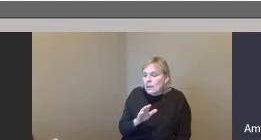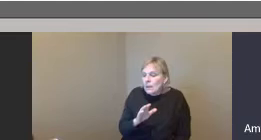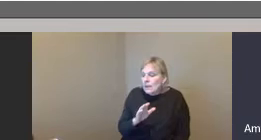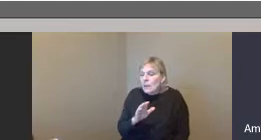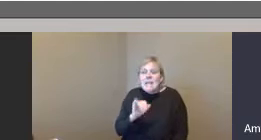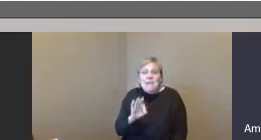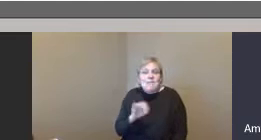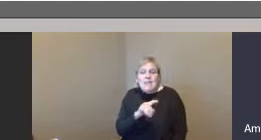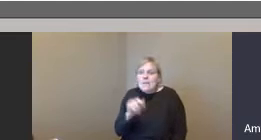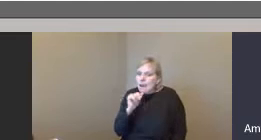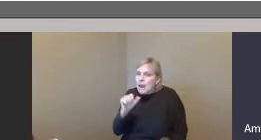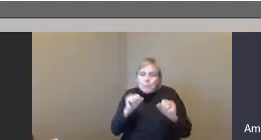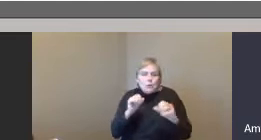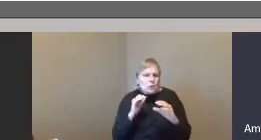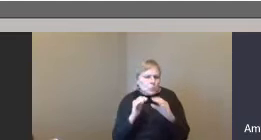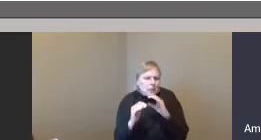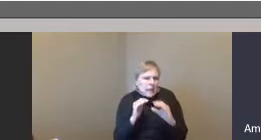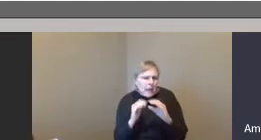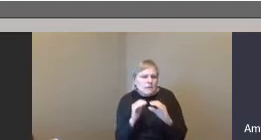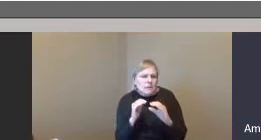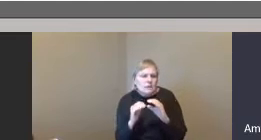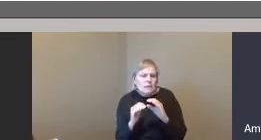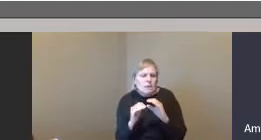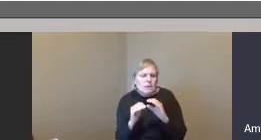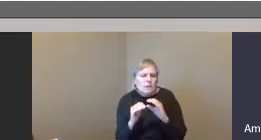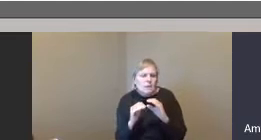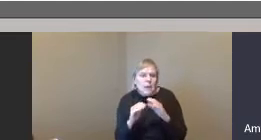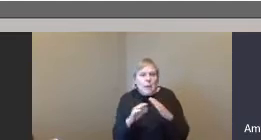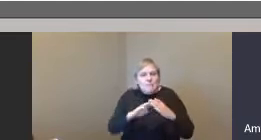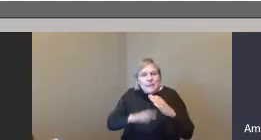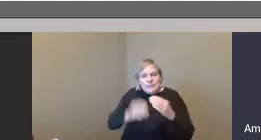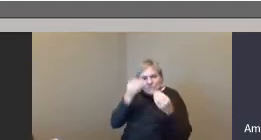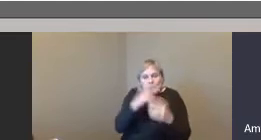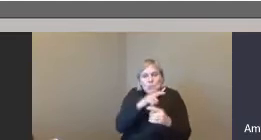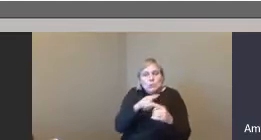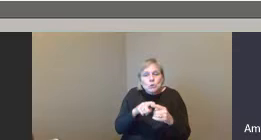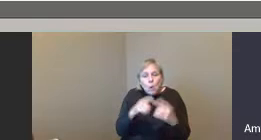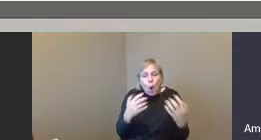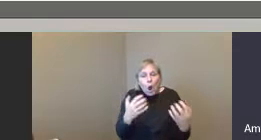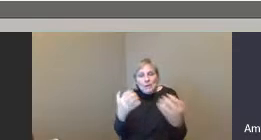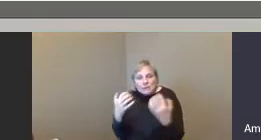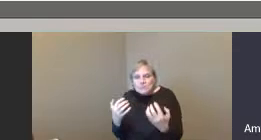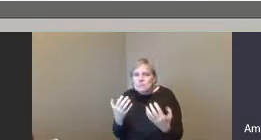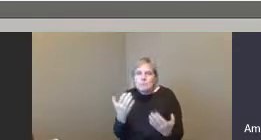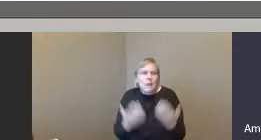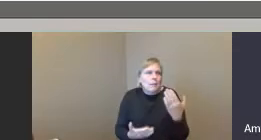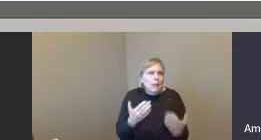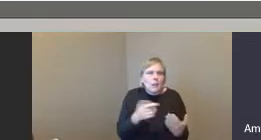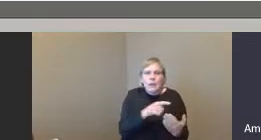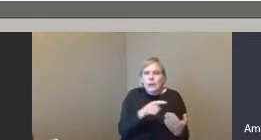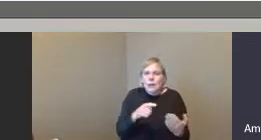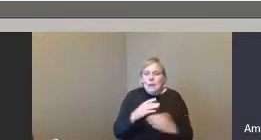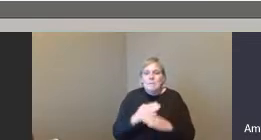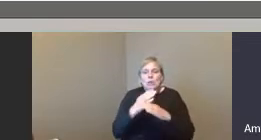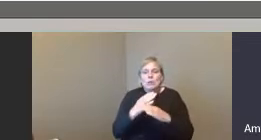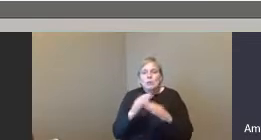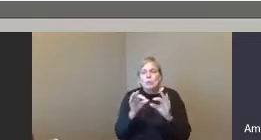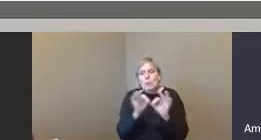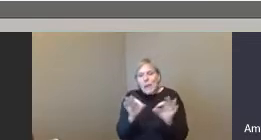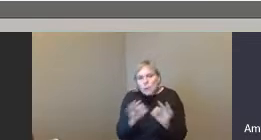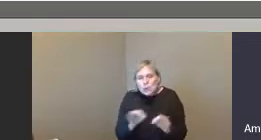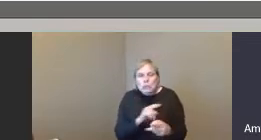they aren't able to communicate basic information to their audience, whether it's barriers to